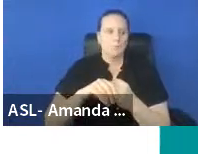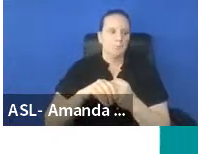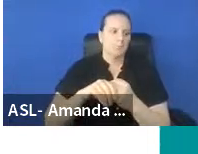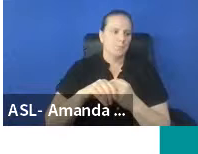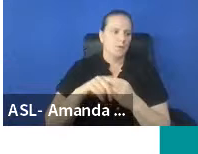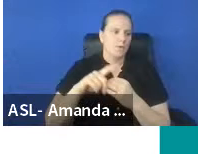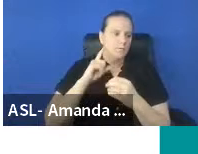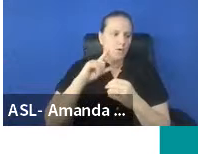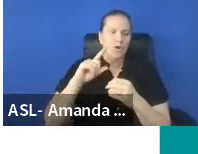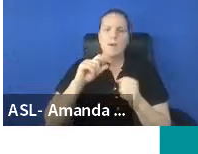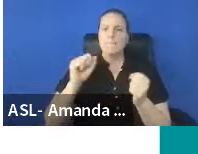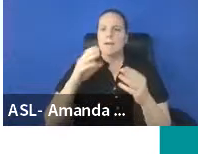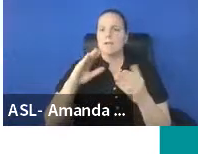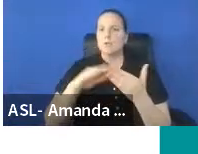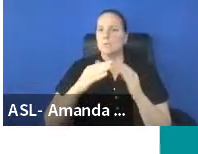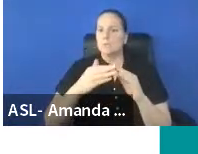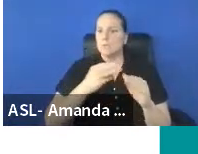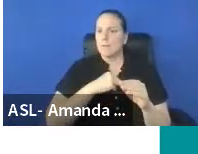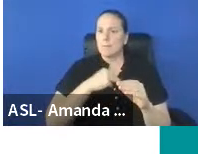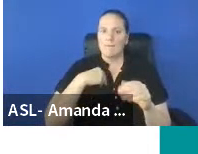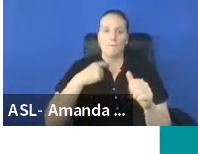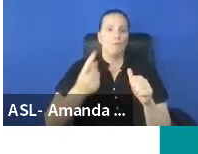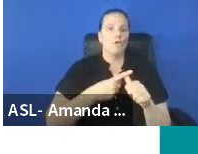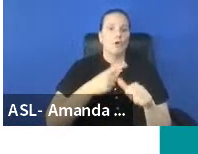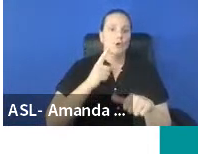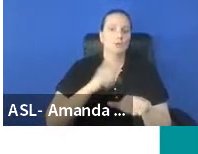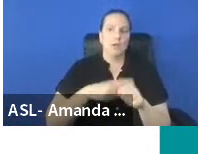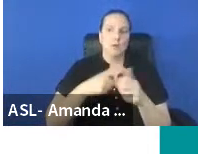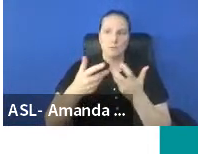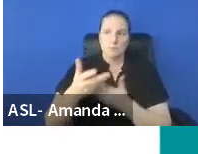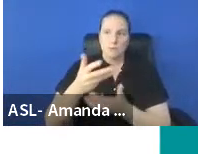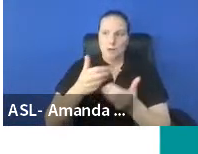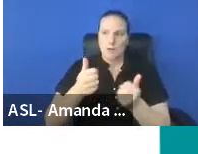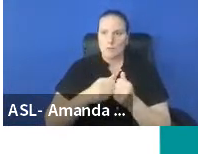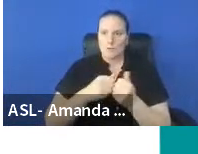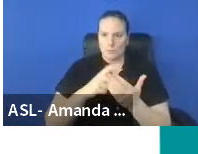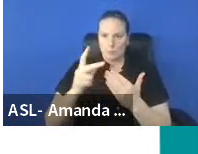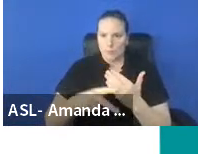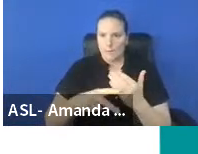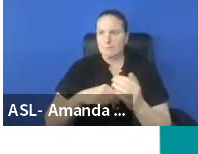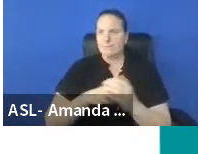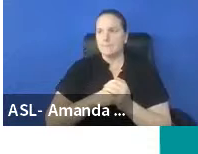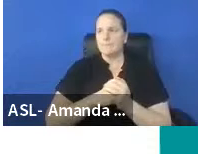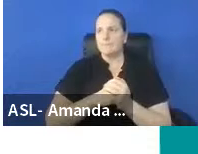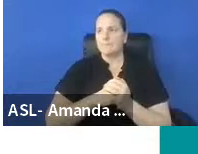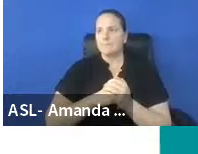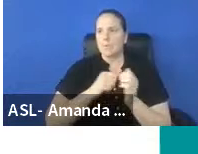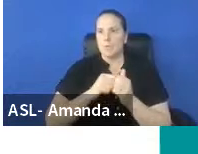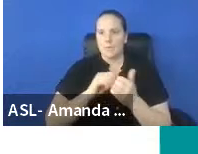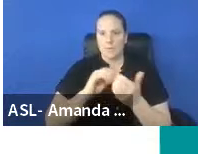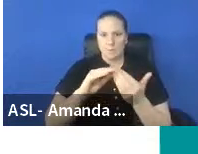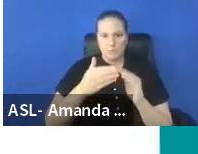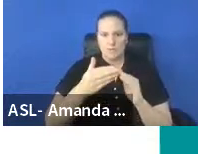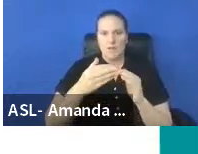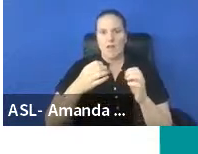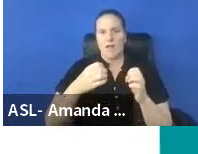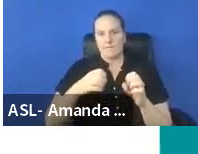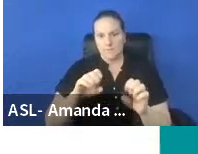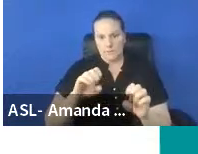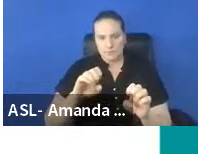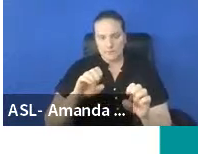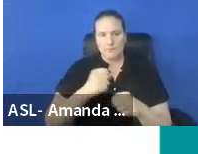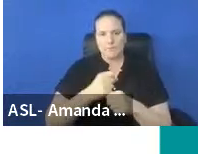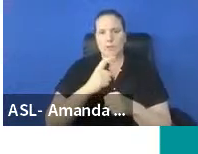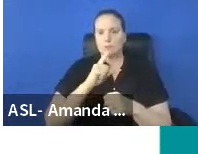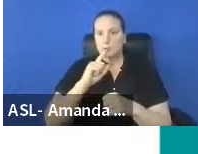community members, this is their first time interacting with the program. With our community engagement efforts, we try to make sure that we